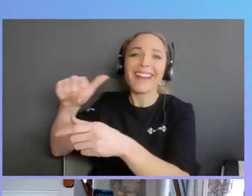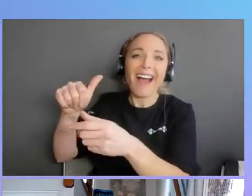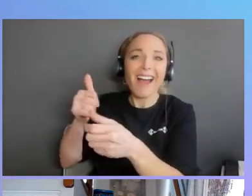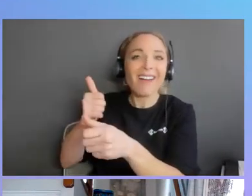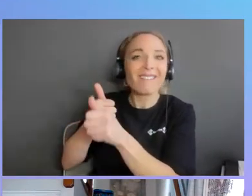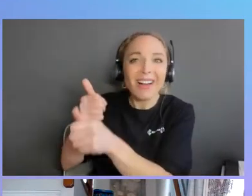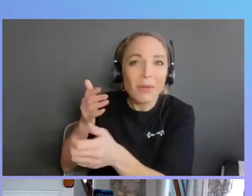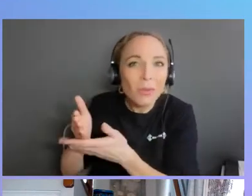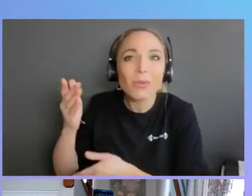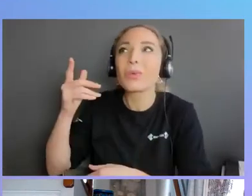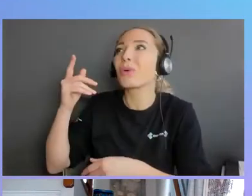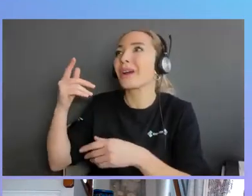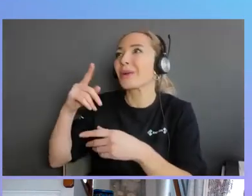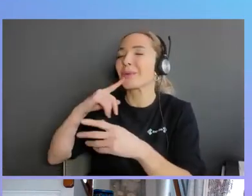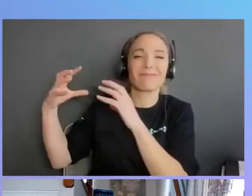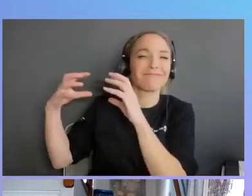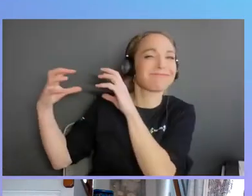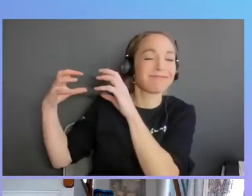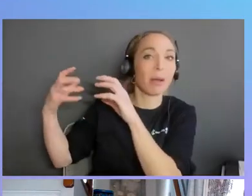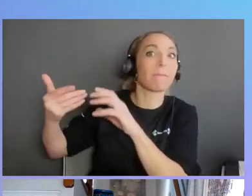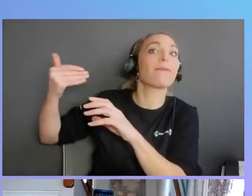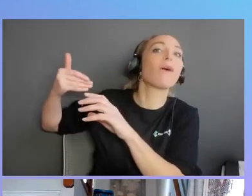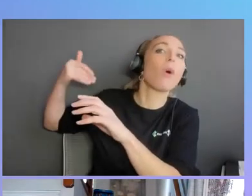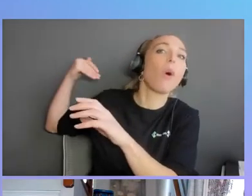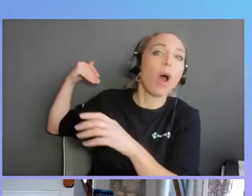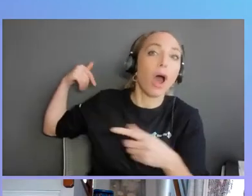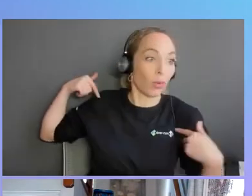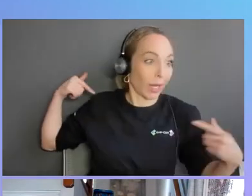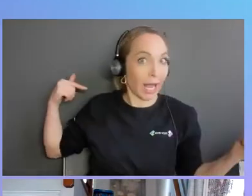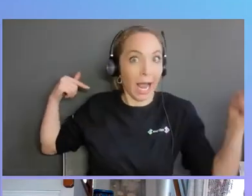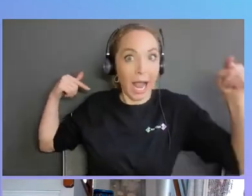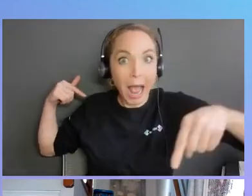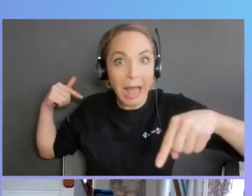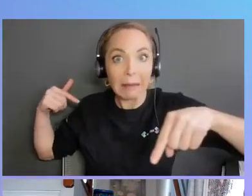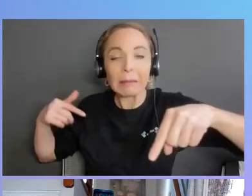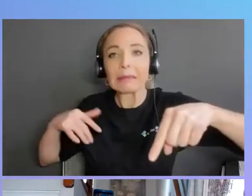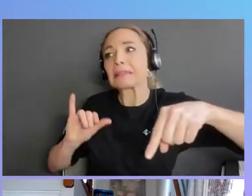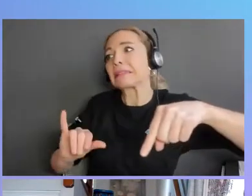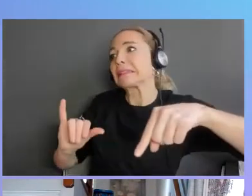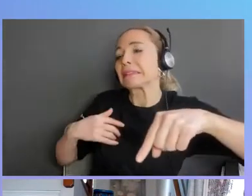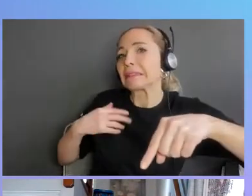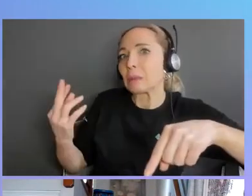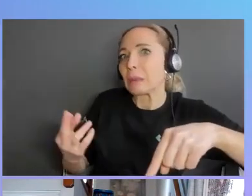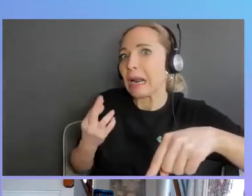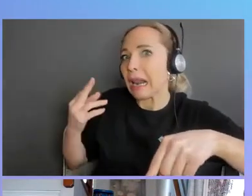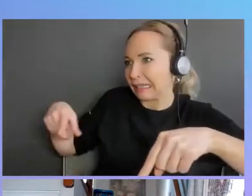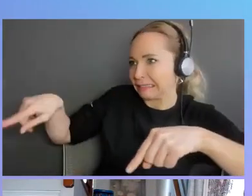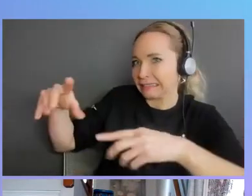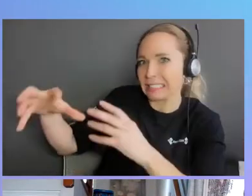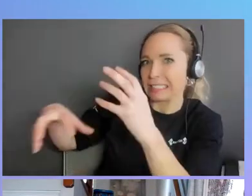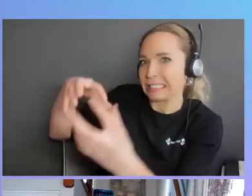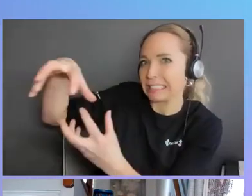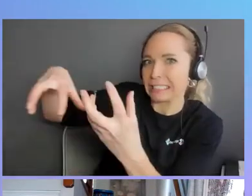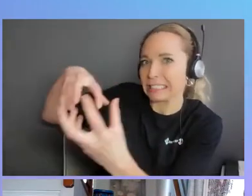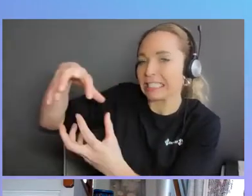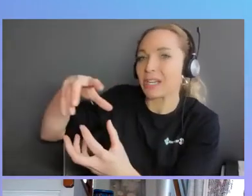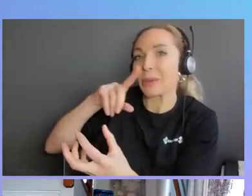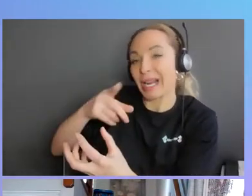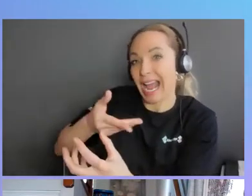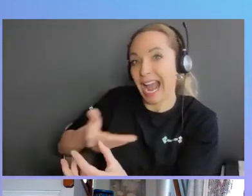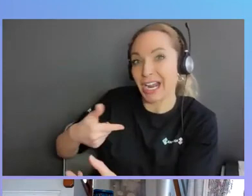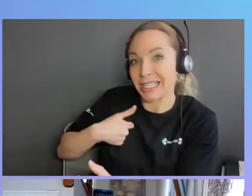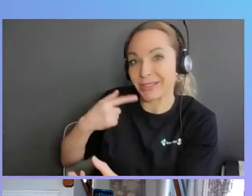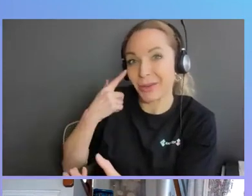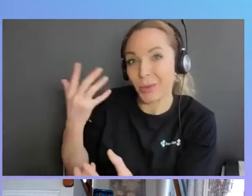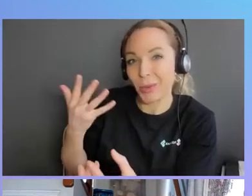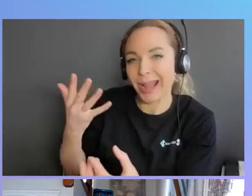once we finally figured out, oh, we have been hired to be marriage counselors. We got to do that work first. Things went smoother because instead of going